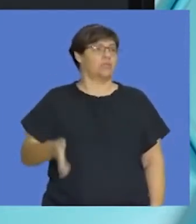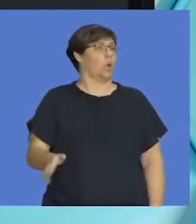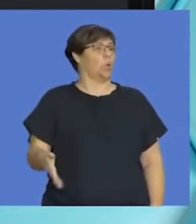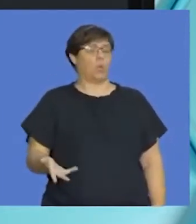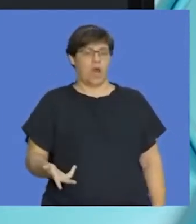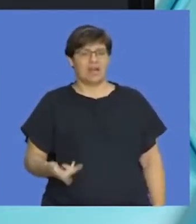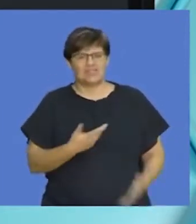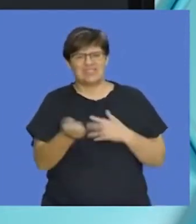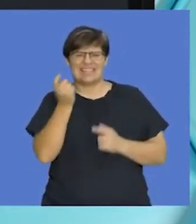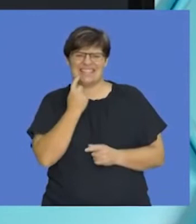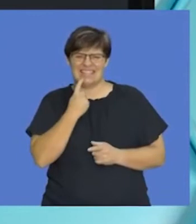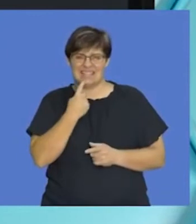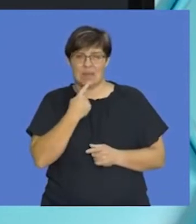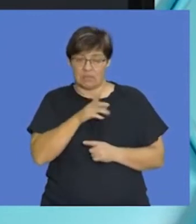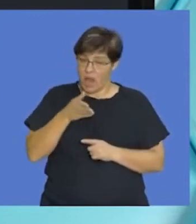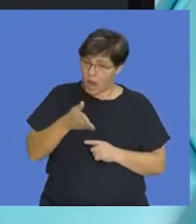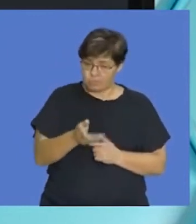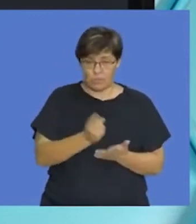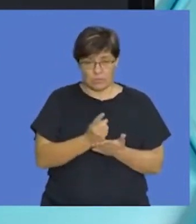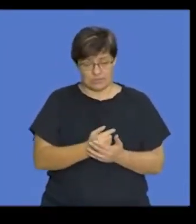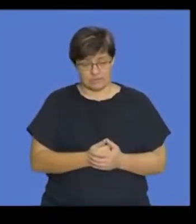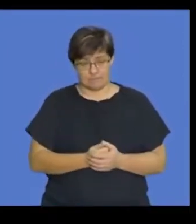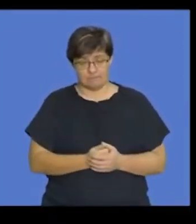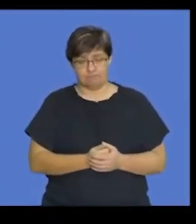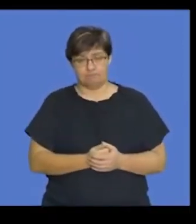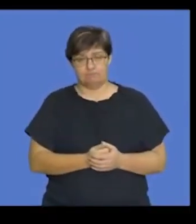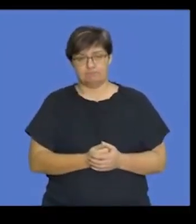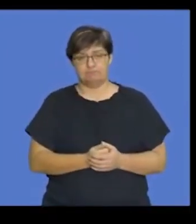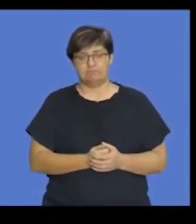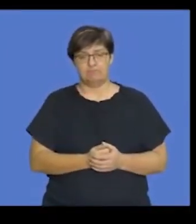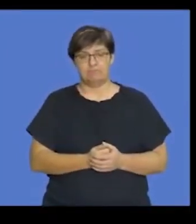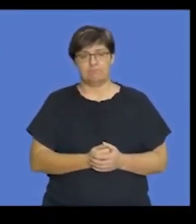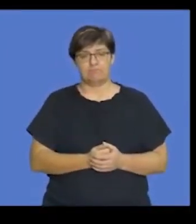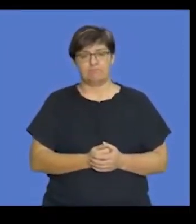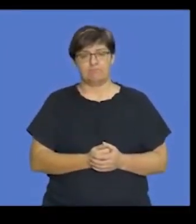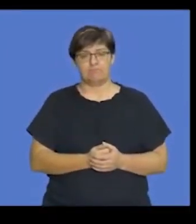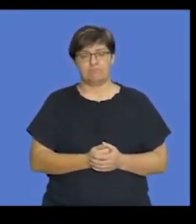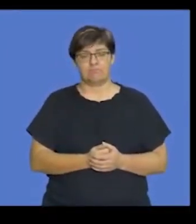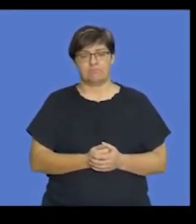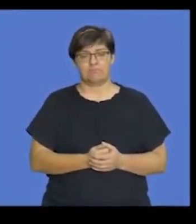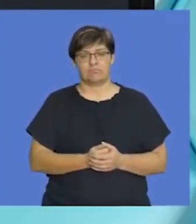it just makes it easier. Okay, that's the only reason. So,